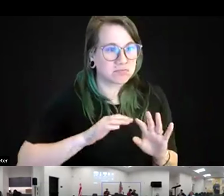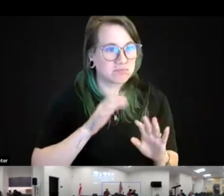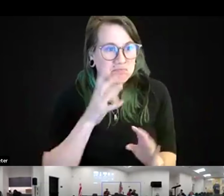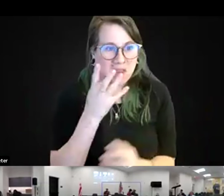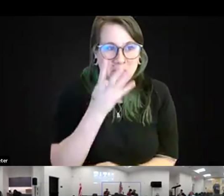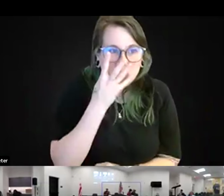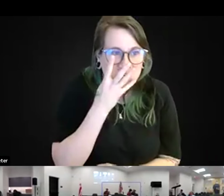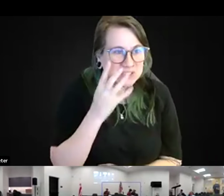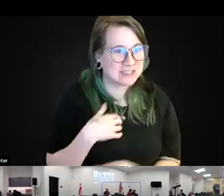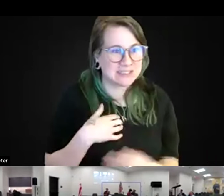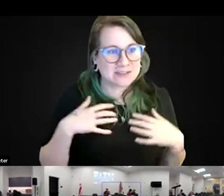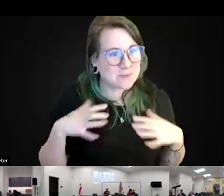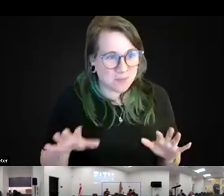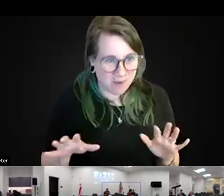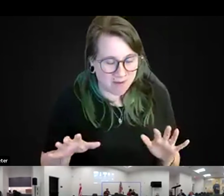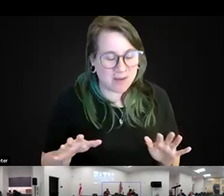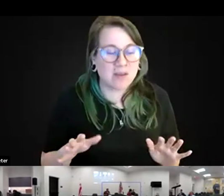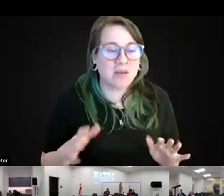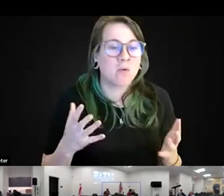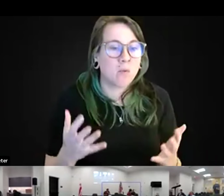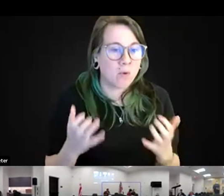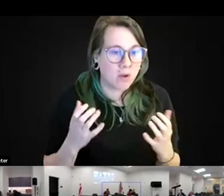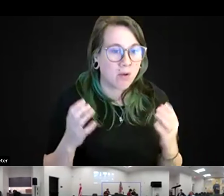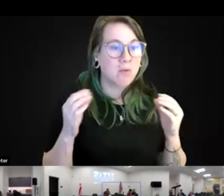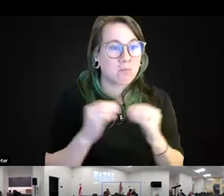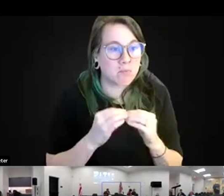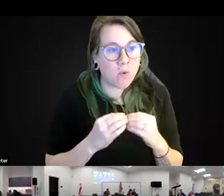prison-like. So we,